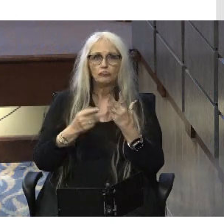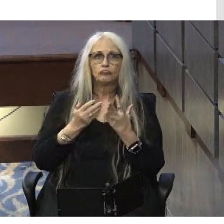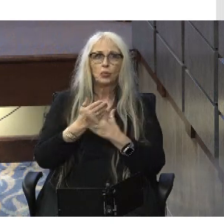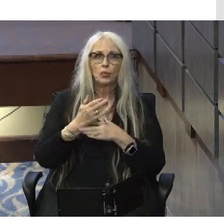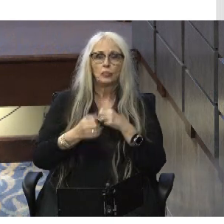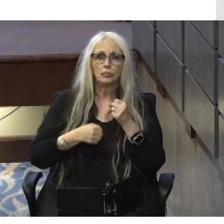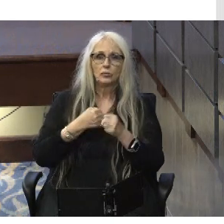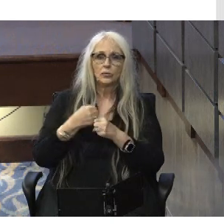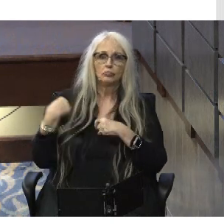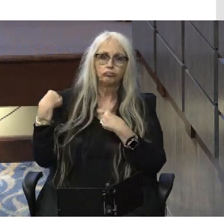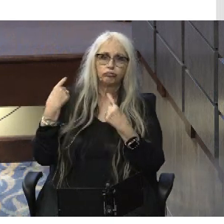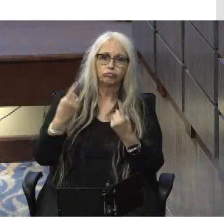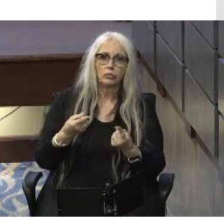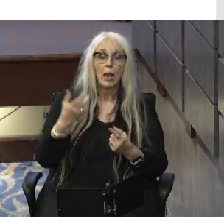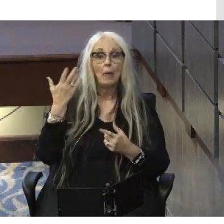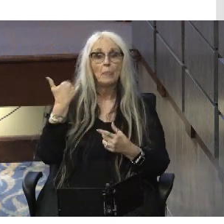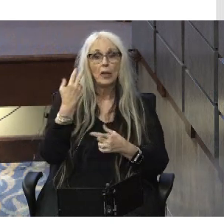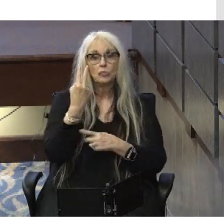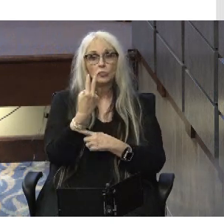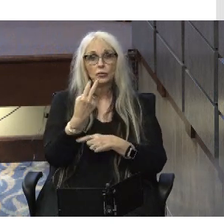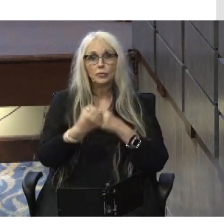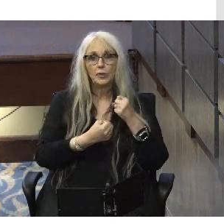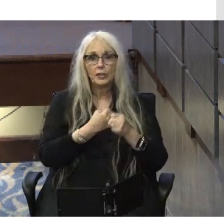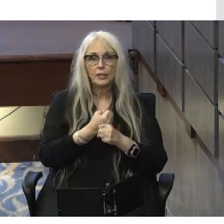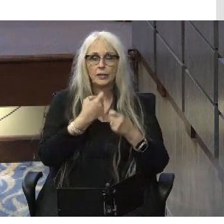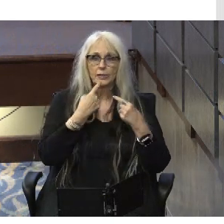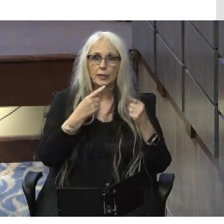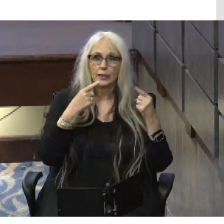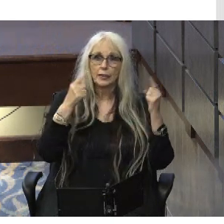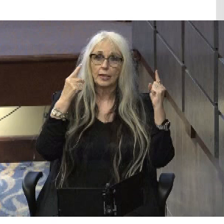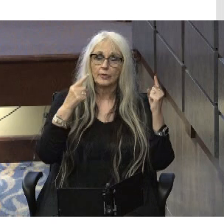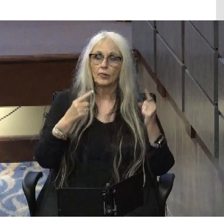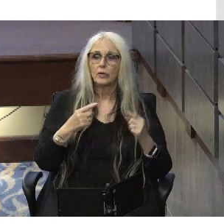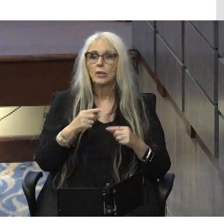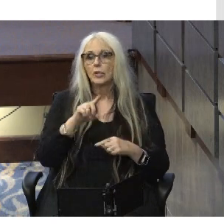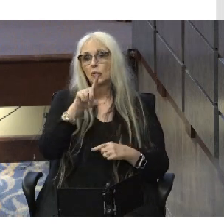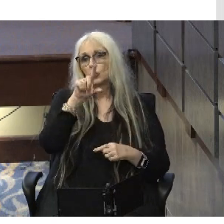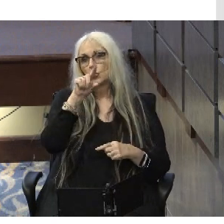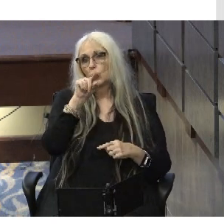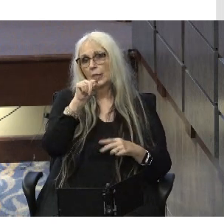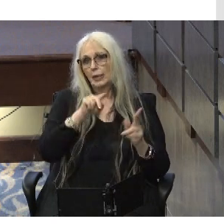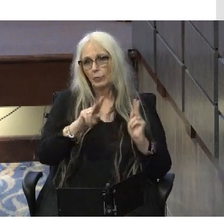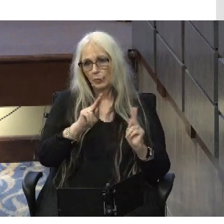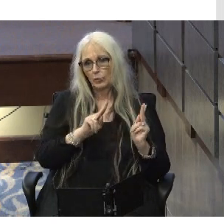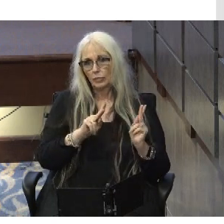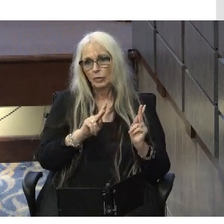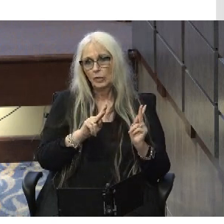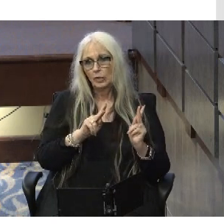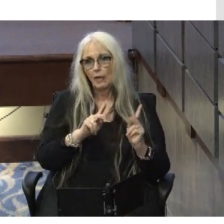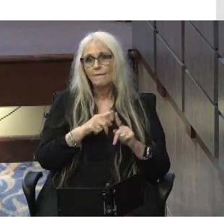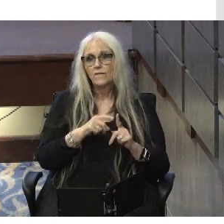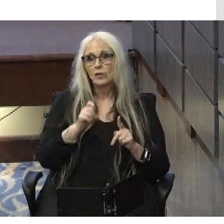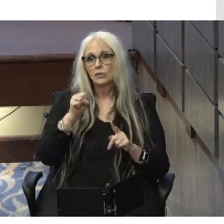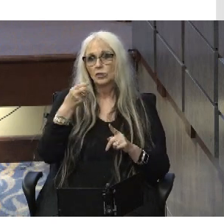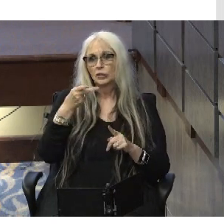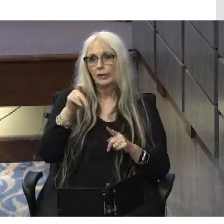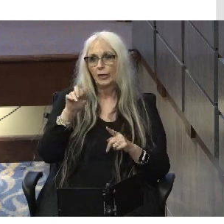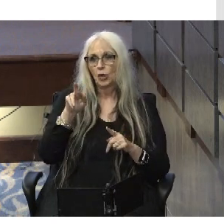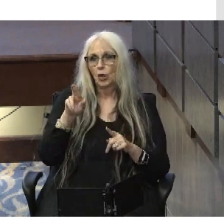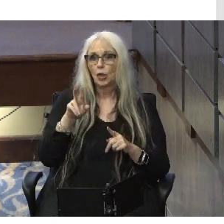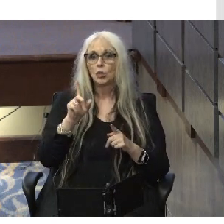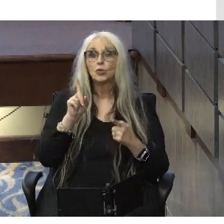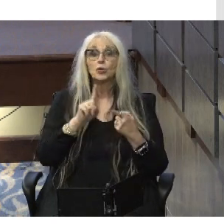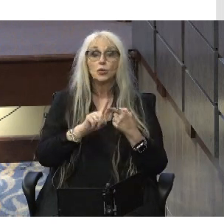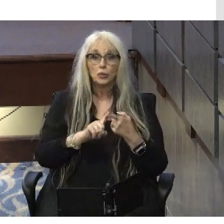But for the last 2 years, this program has successfully lifted up 20 individuals out of the shelter into permanent housing